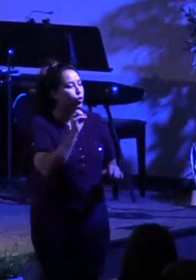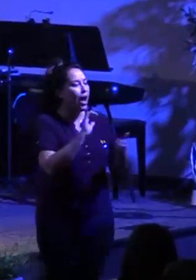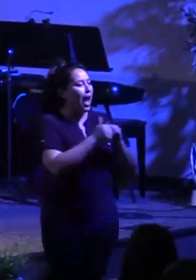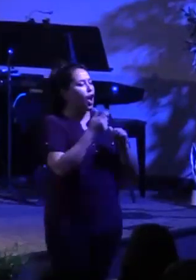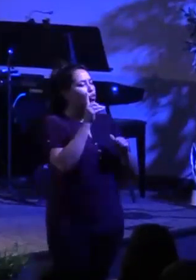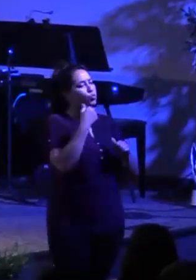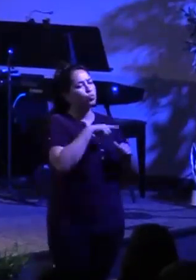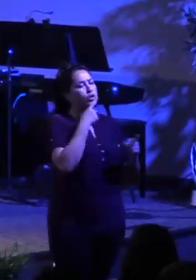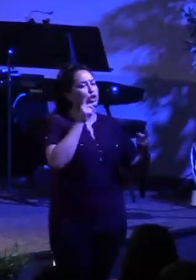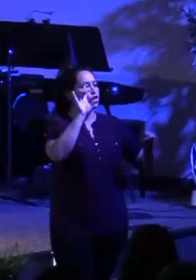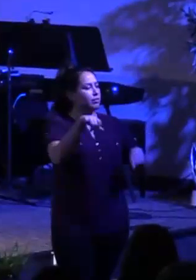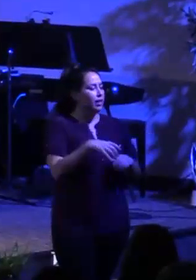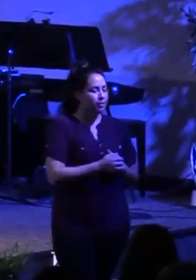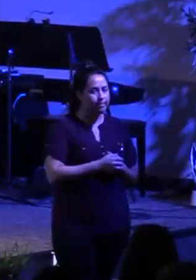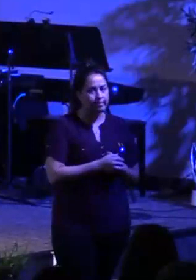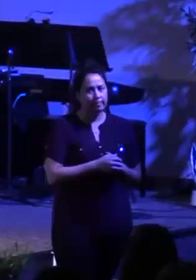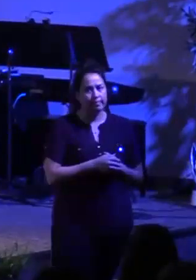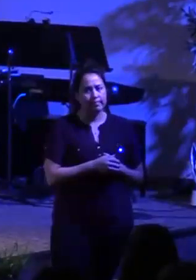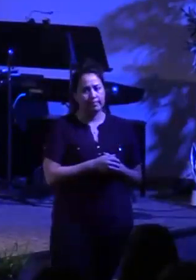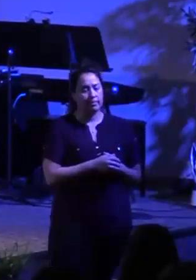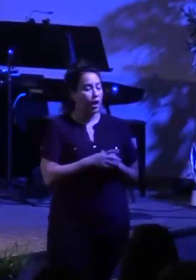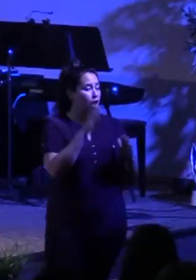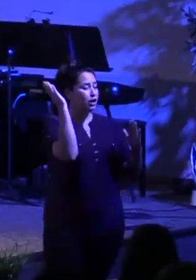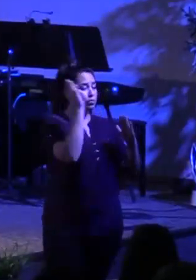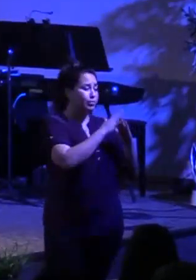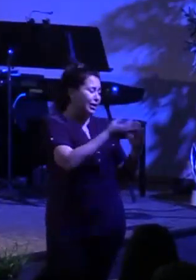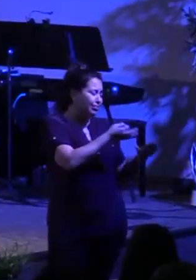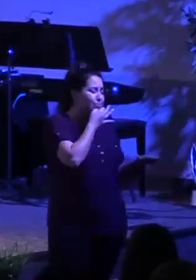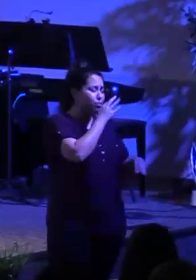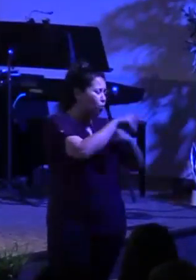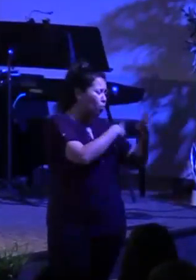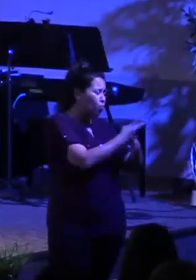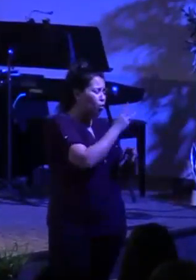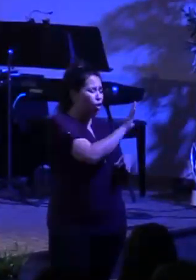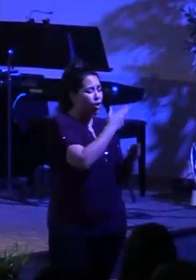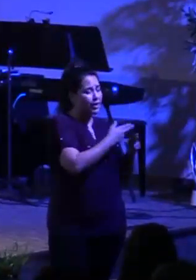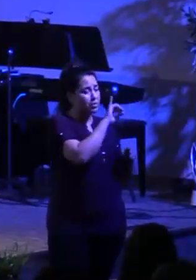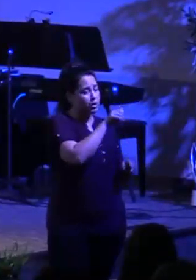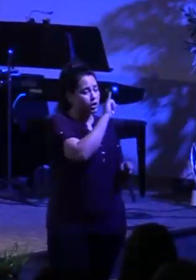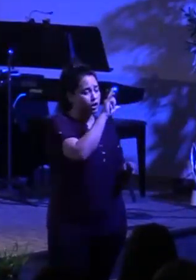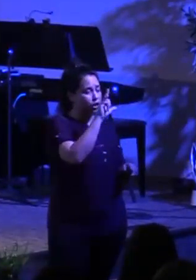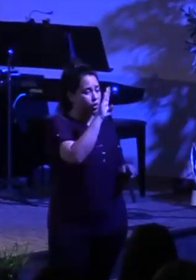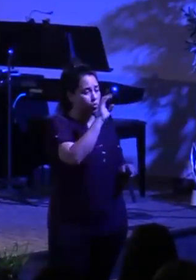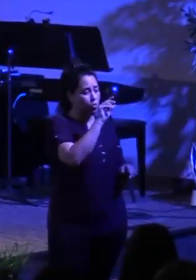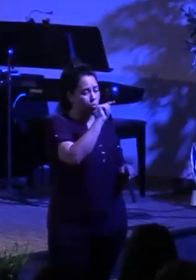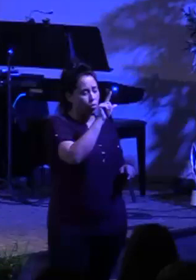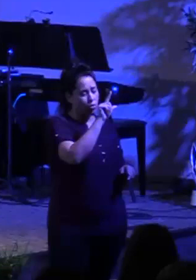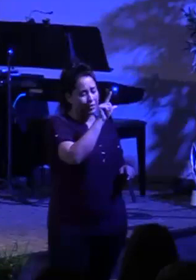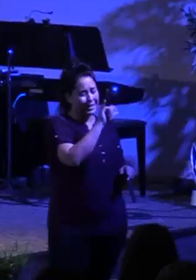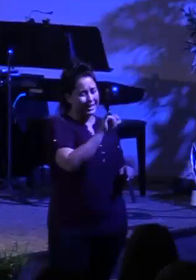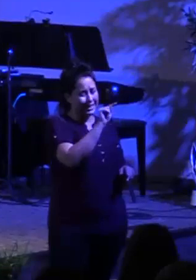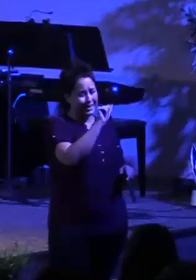there? One of the top experts in the world in brain stuff, her name is Jill Bolte Taylor. I love that woman.